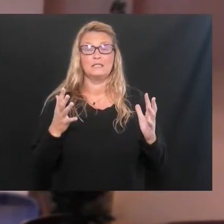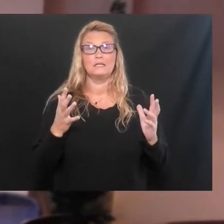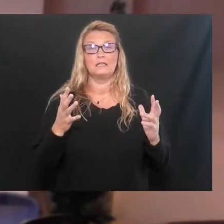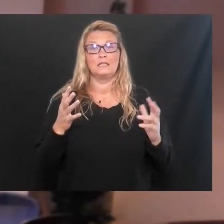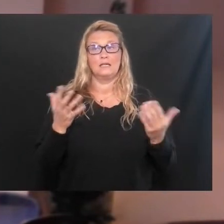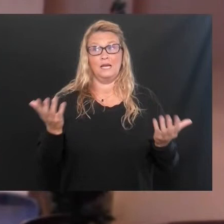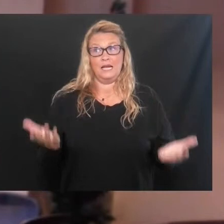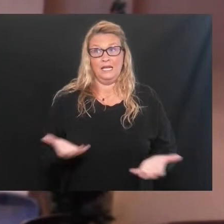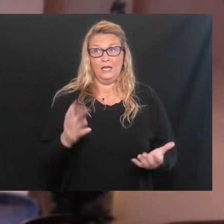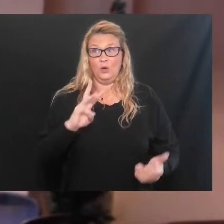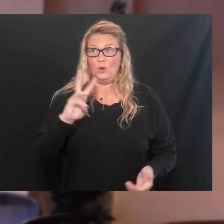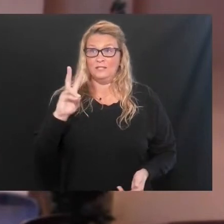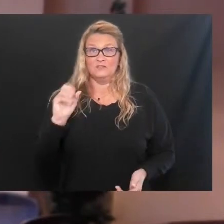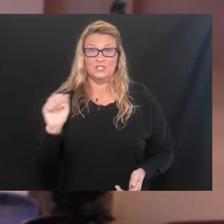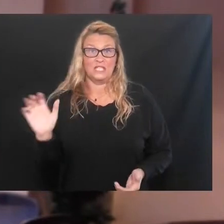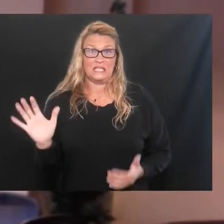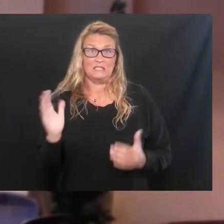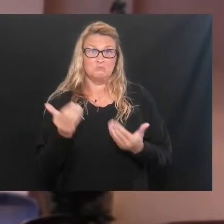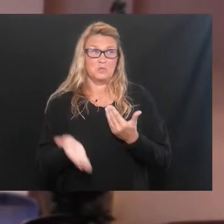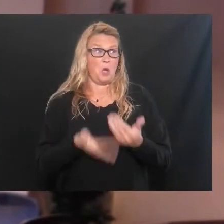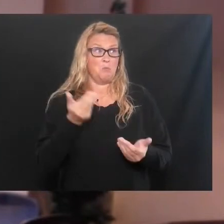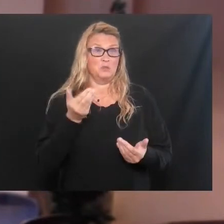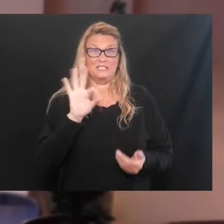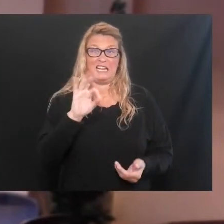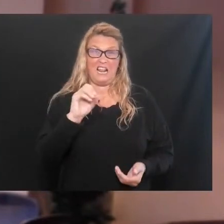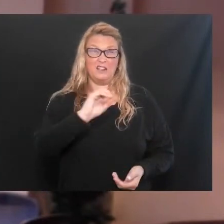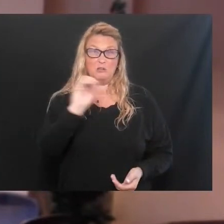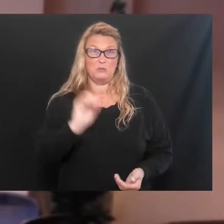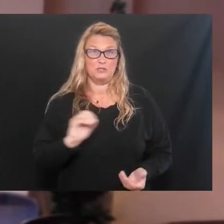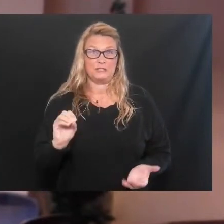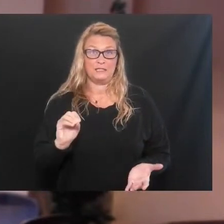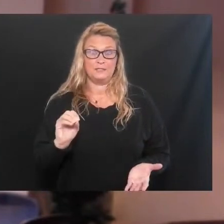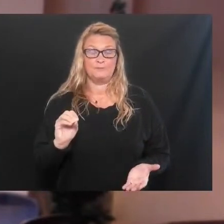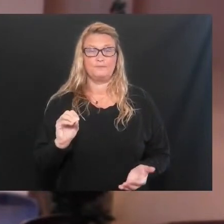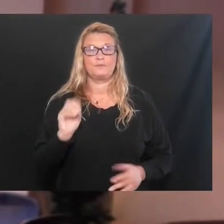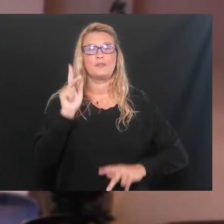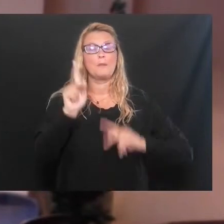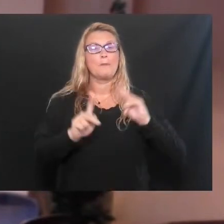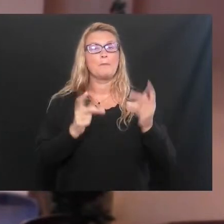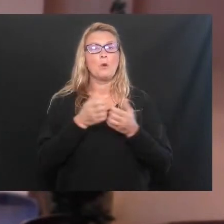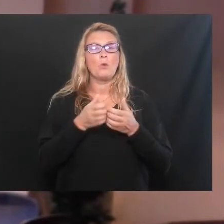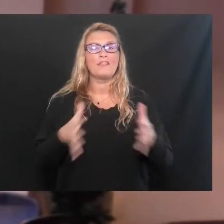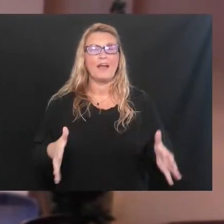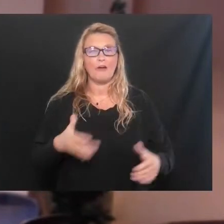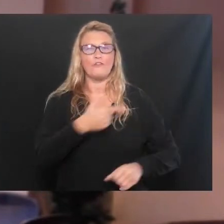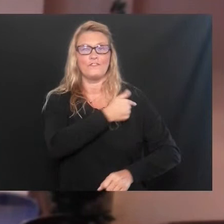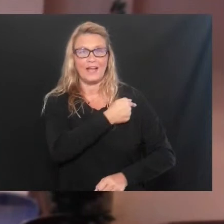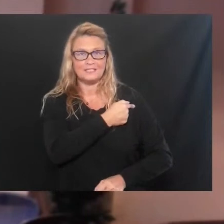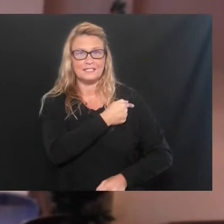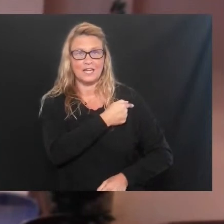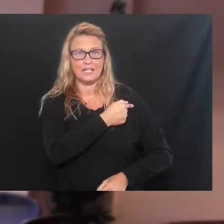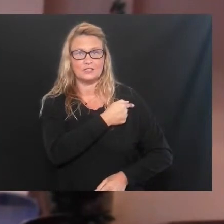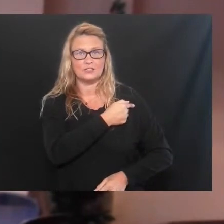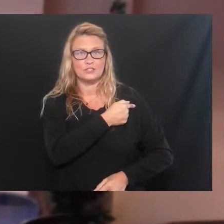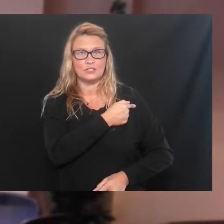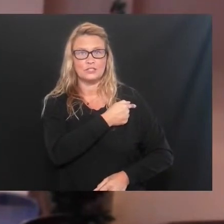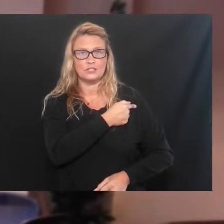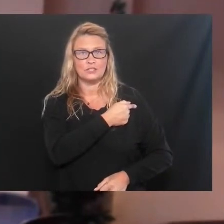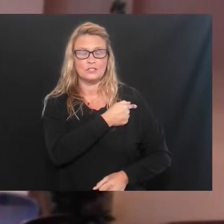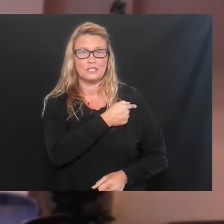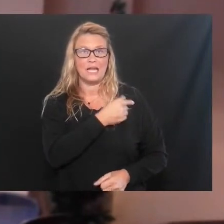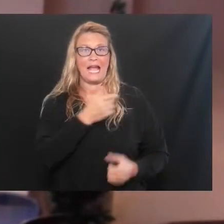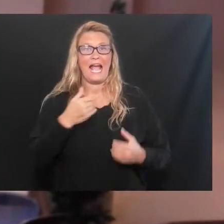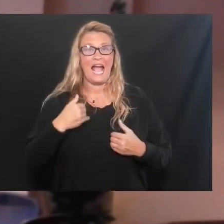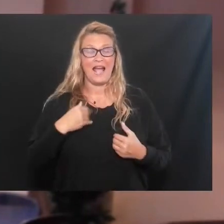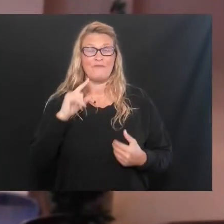West Virginia, is that people that are unvaccinated are the ones that are having the most